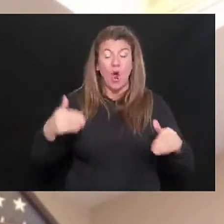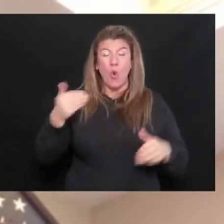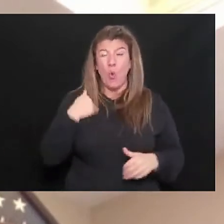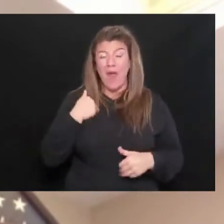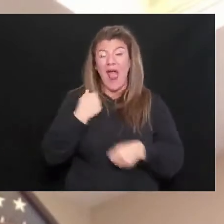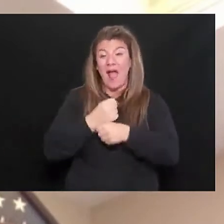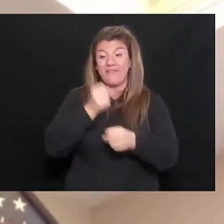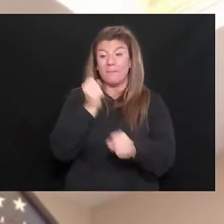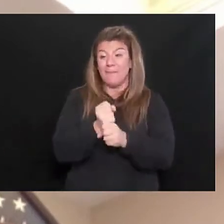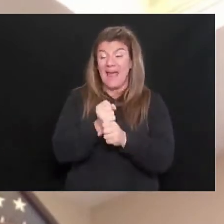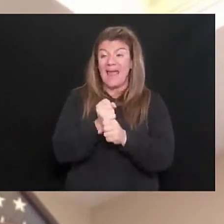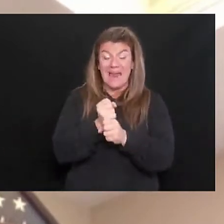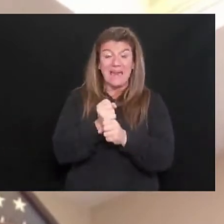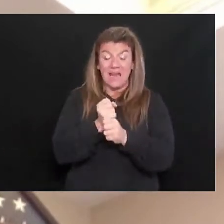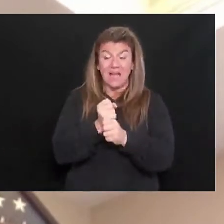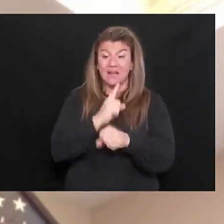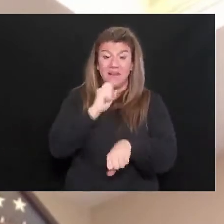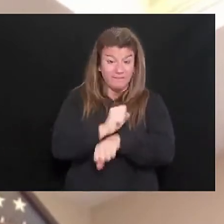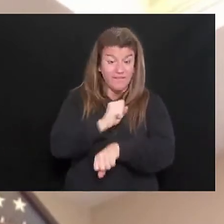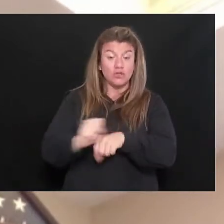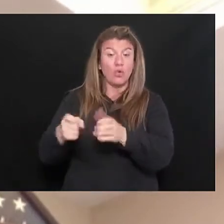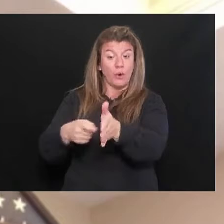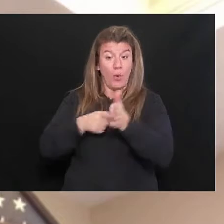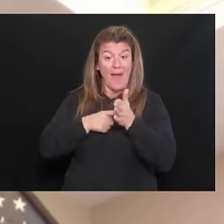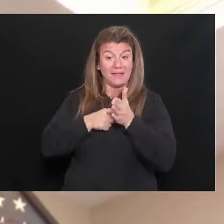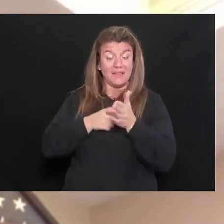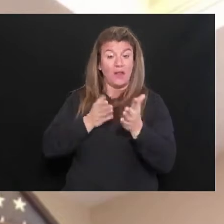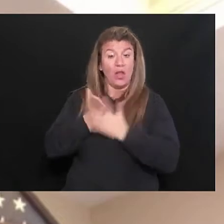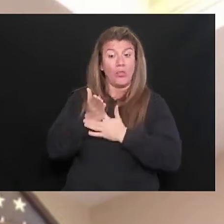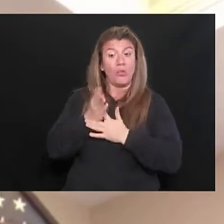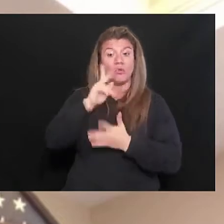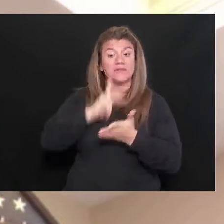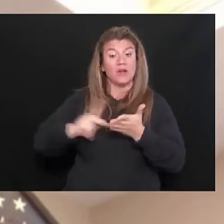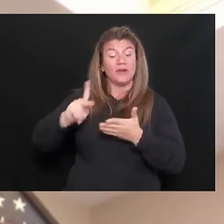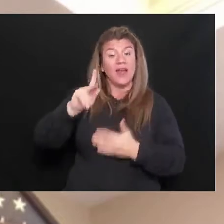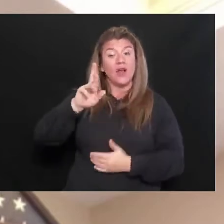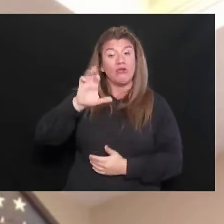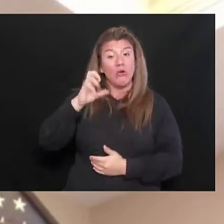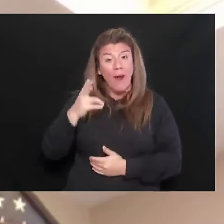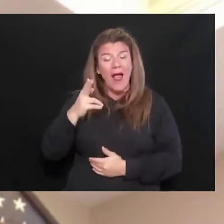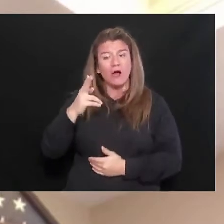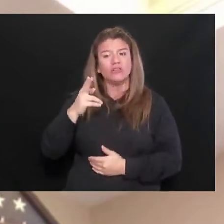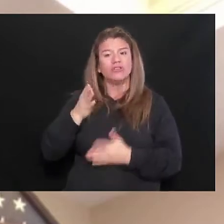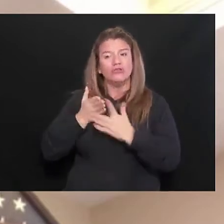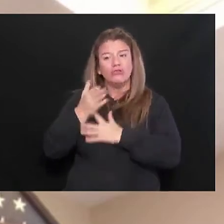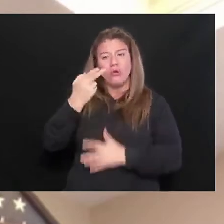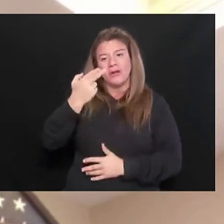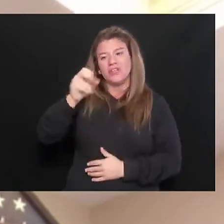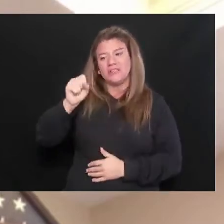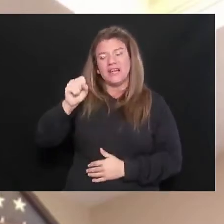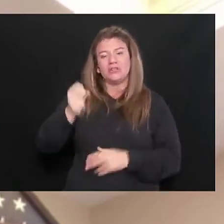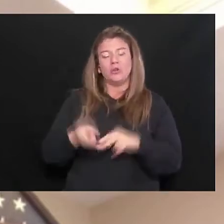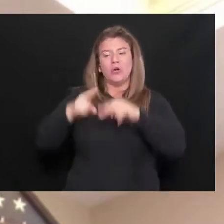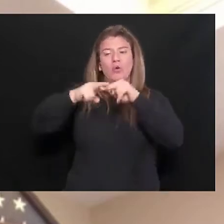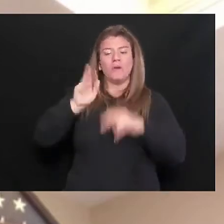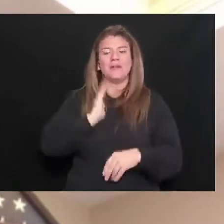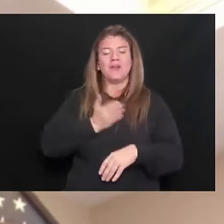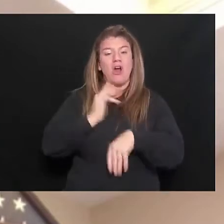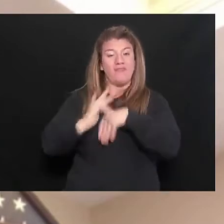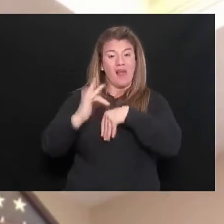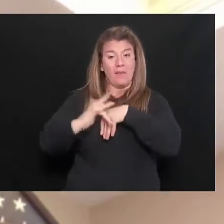made an official request through Secretary Crouch to HHS to increase our availability up